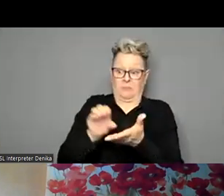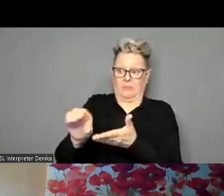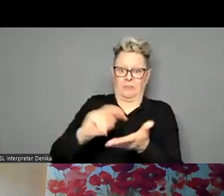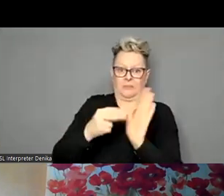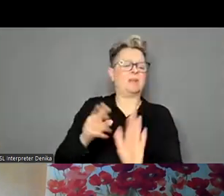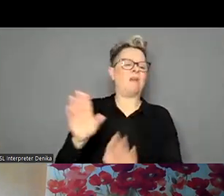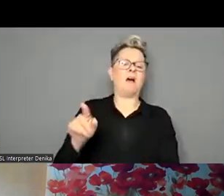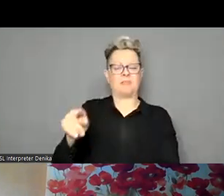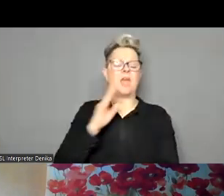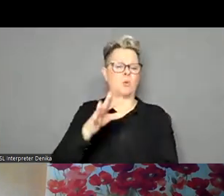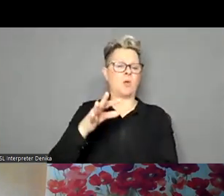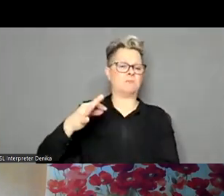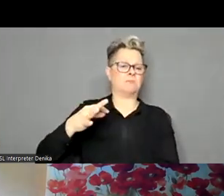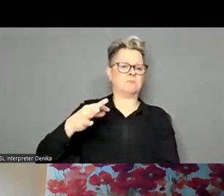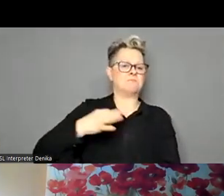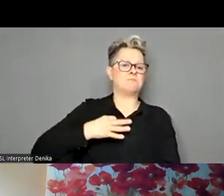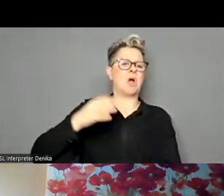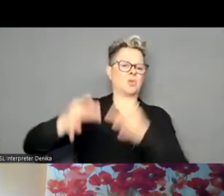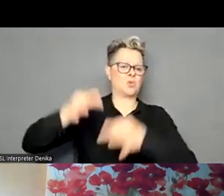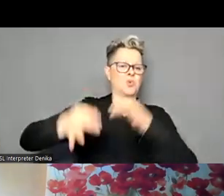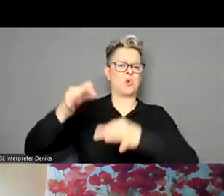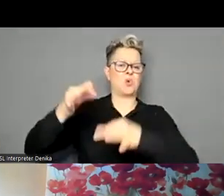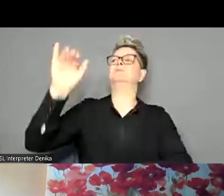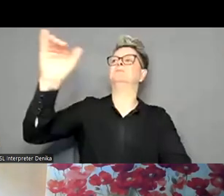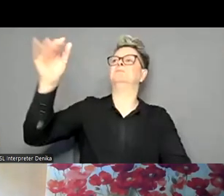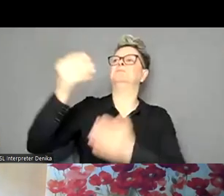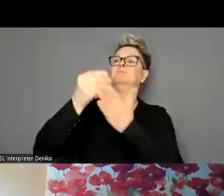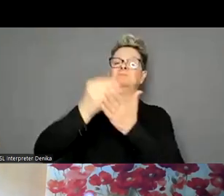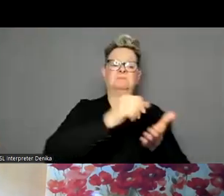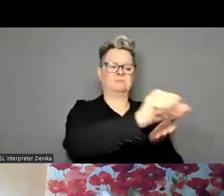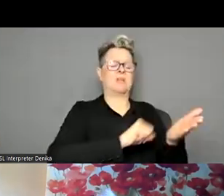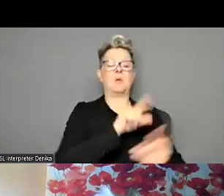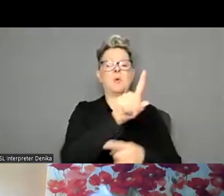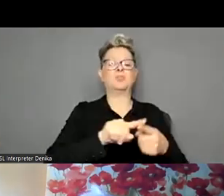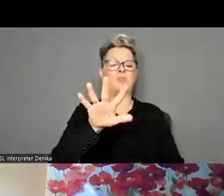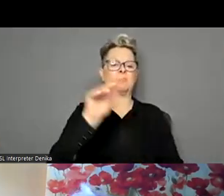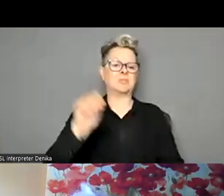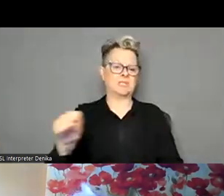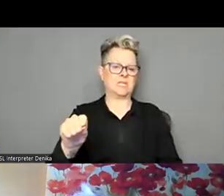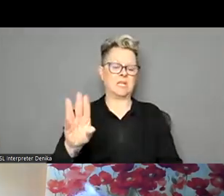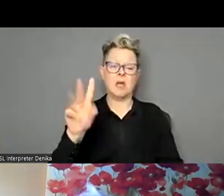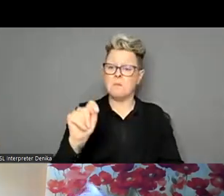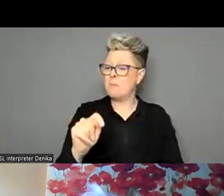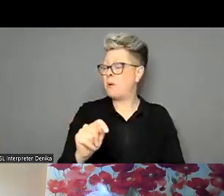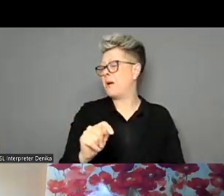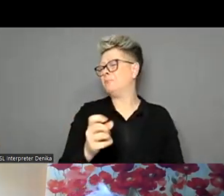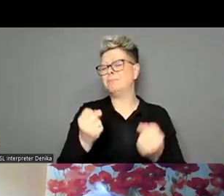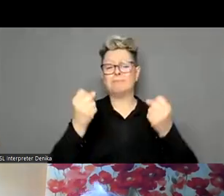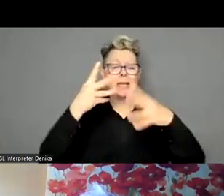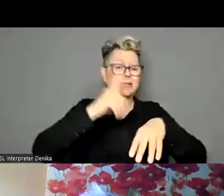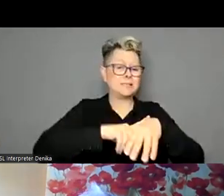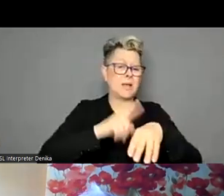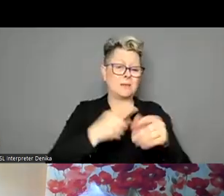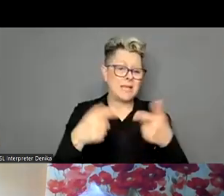larger amount that they're entitled to. But I guess it could make things easier. It's also, like, bear in mind, it's not uncommon at all for the executor to also